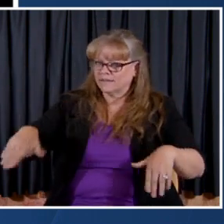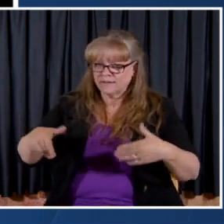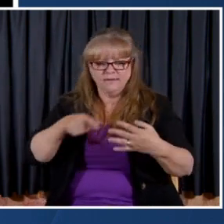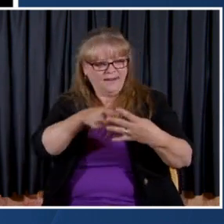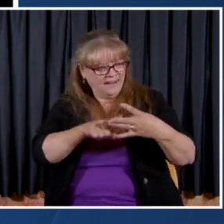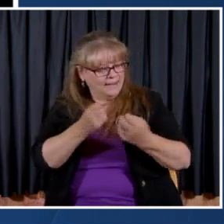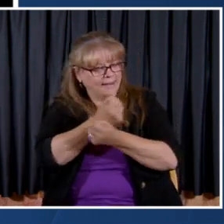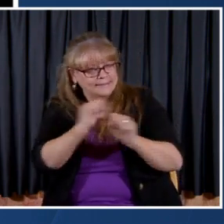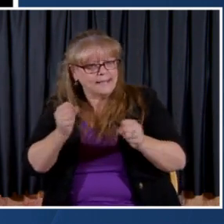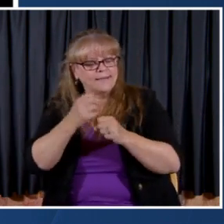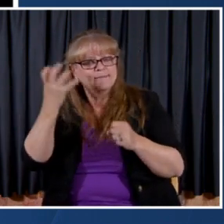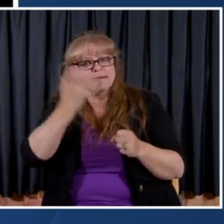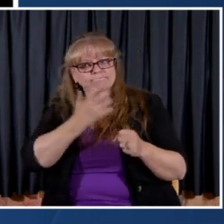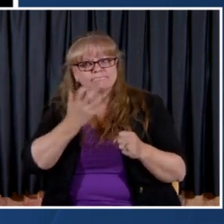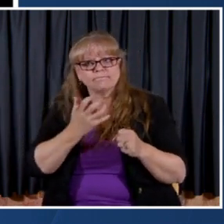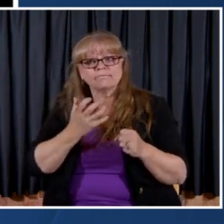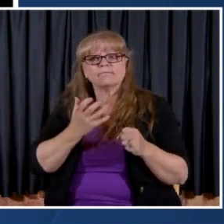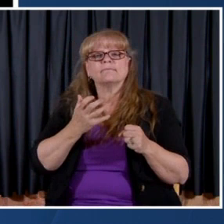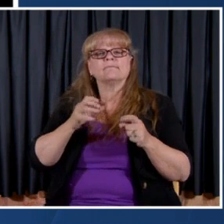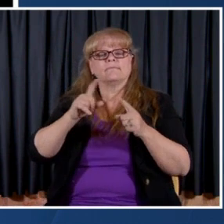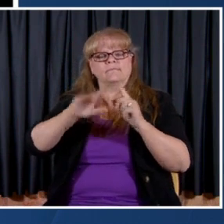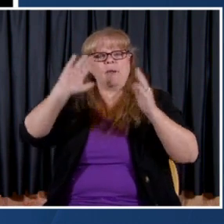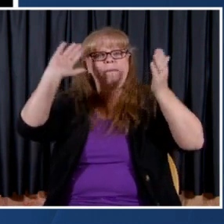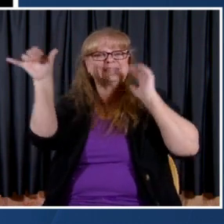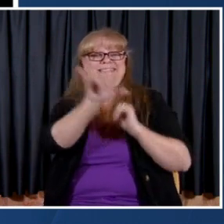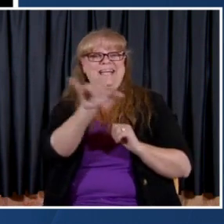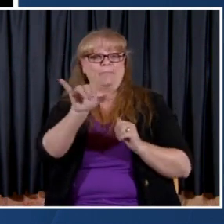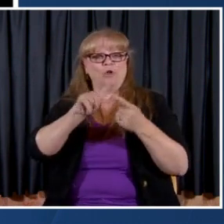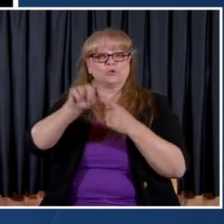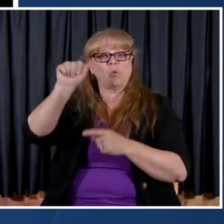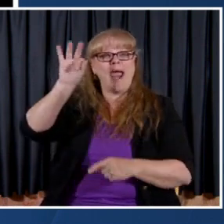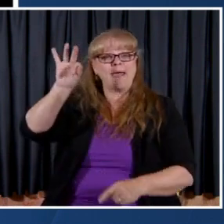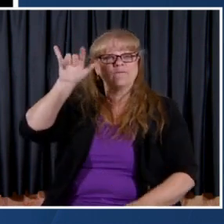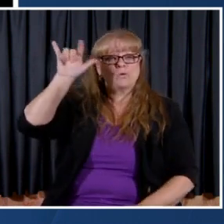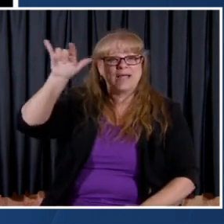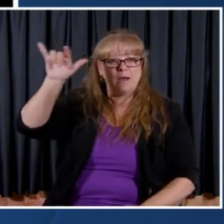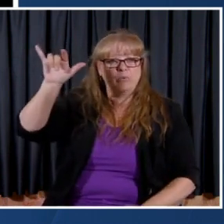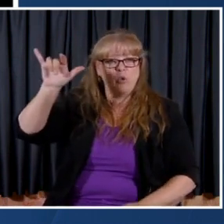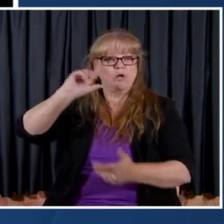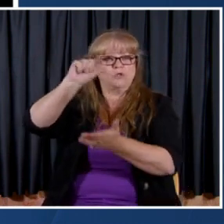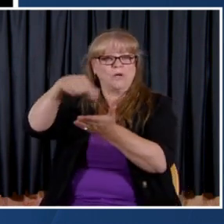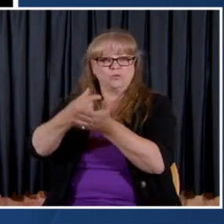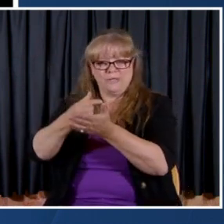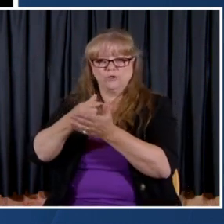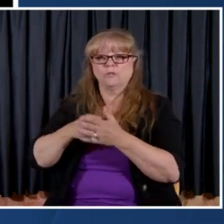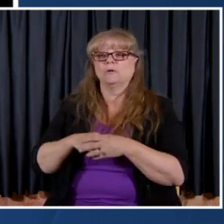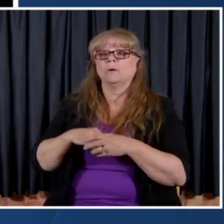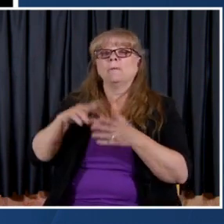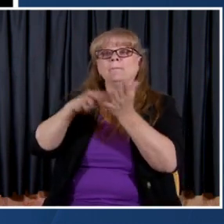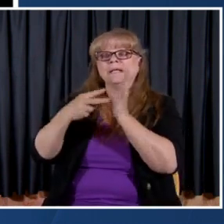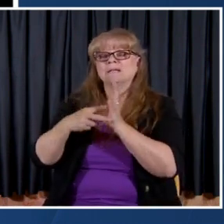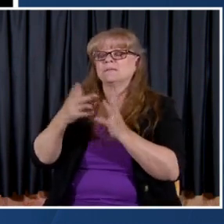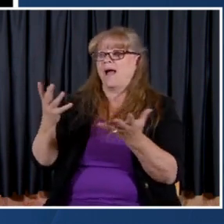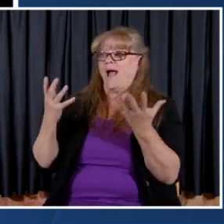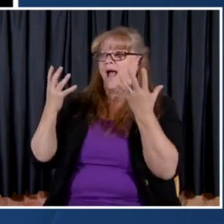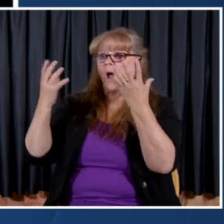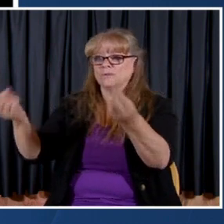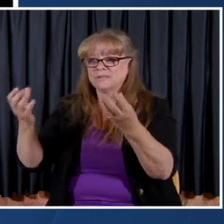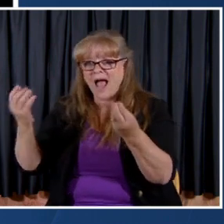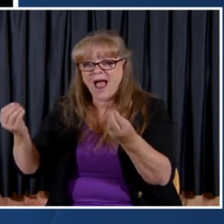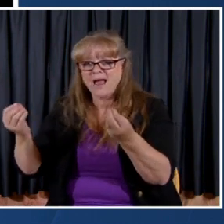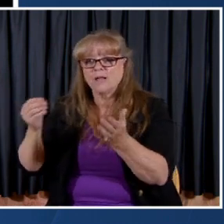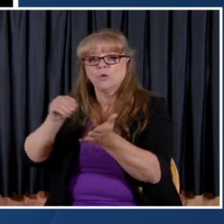means students, outdoors, spaced apart. What's tough for everybody is it's without our friends, our family,